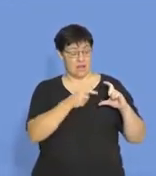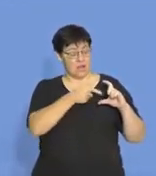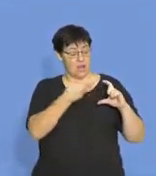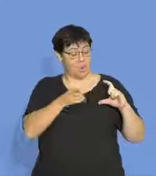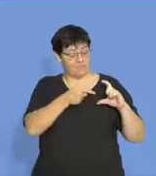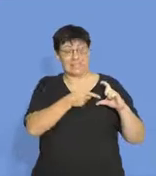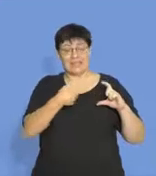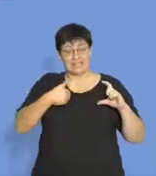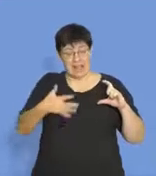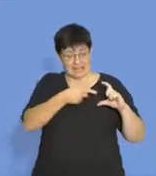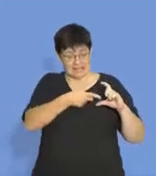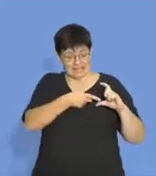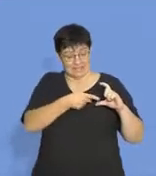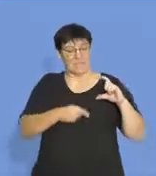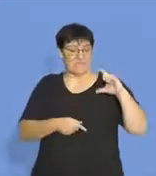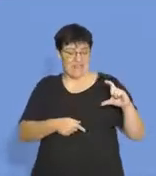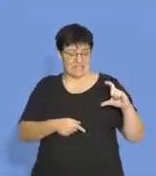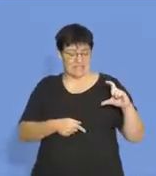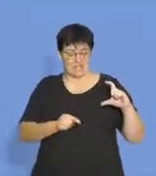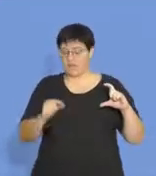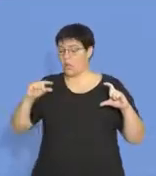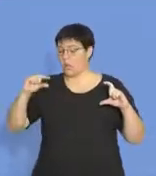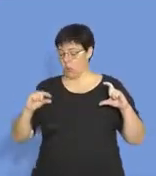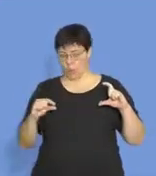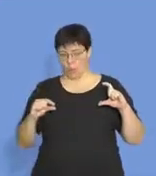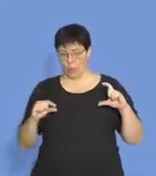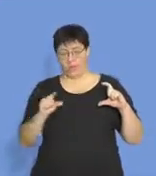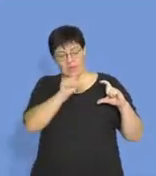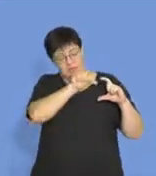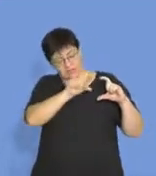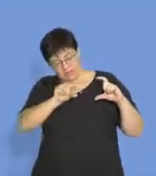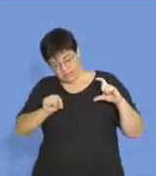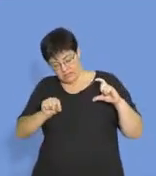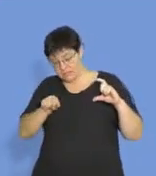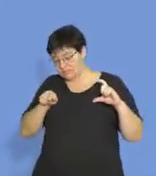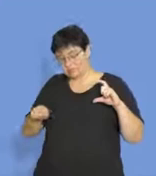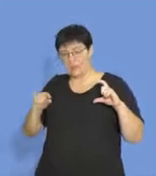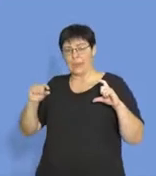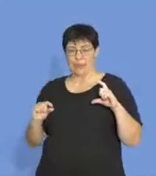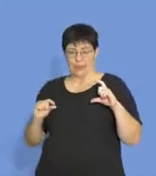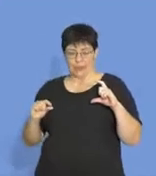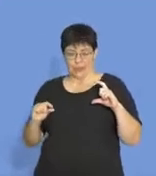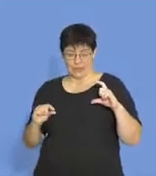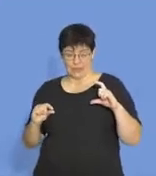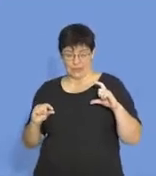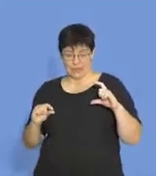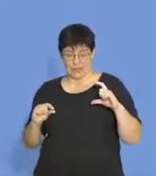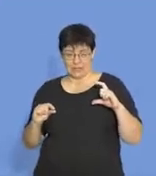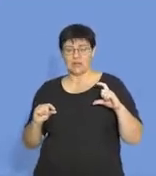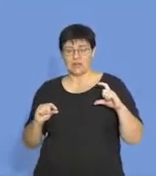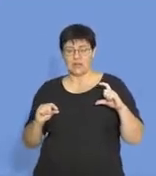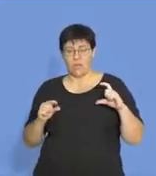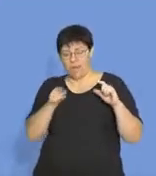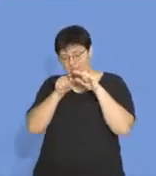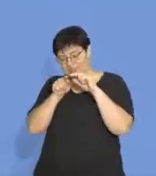to, will be the bigger value, and wherever the sharp point is facing will be the smaller value. So that's just one